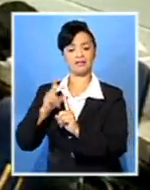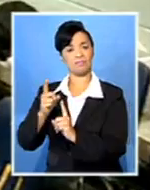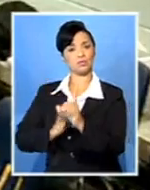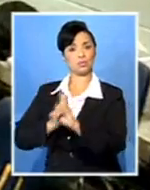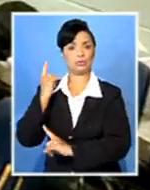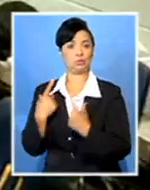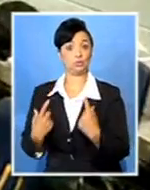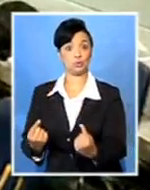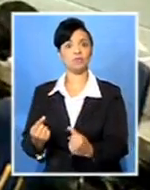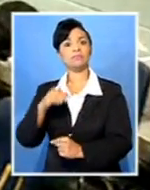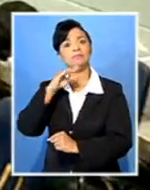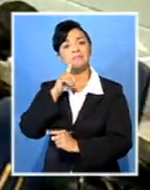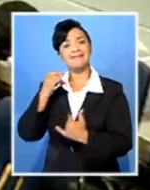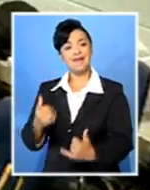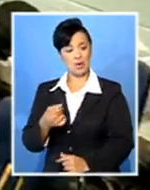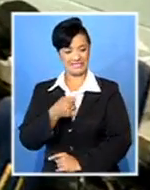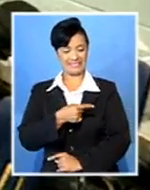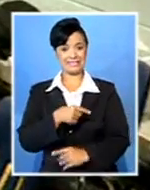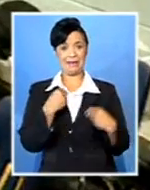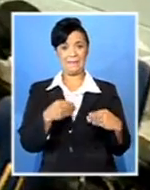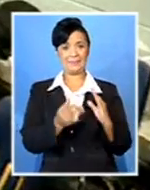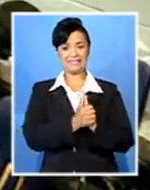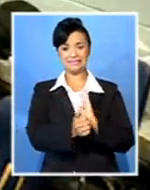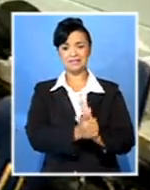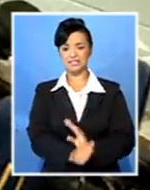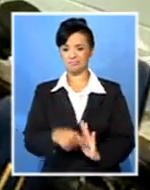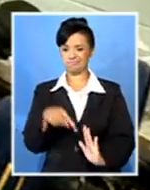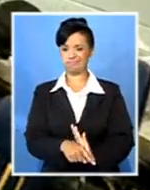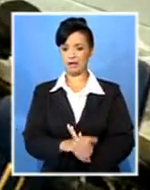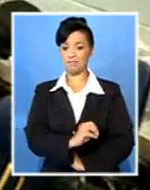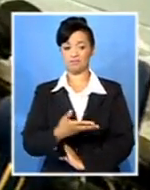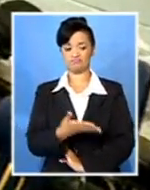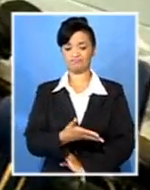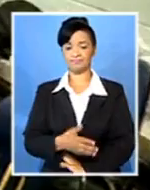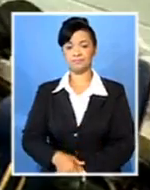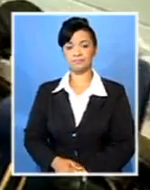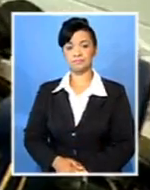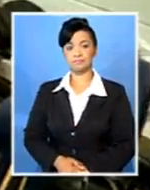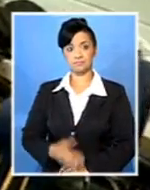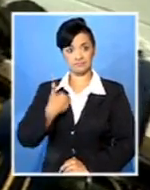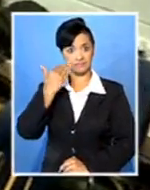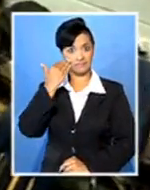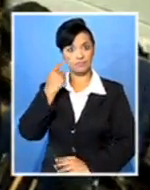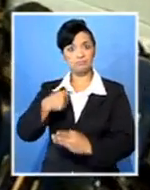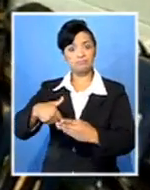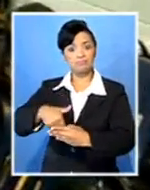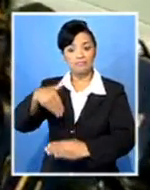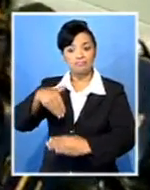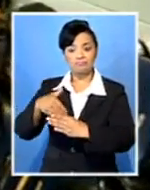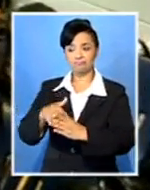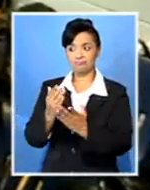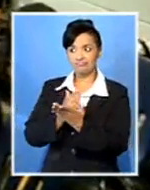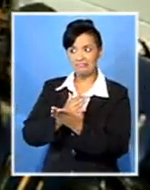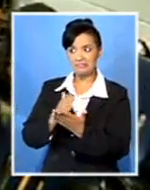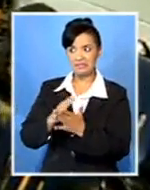confidence in the billionaire businessman that has touted his business skills heading into this election. I know that the voters outside, some of them